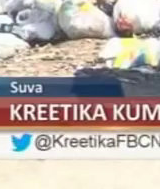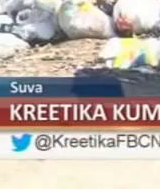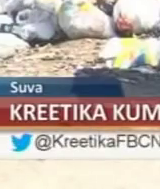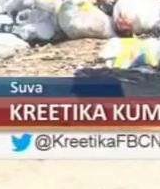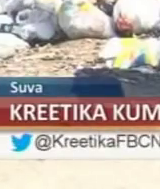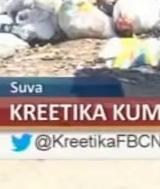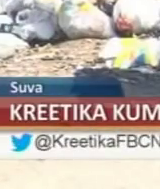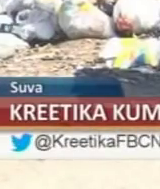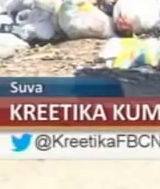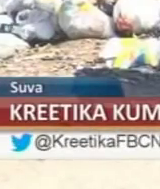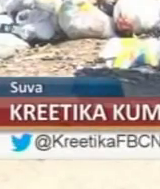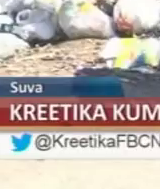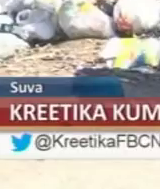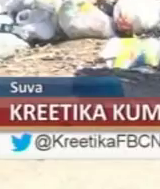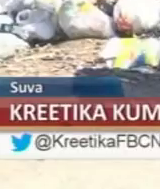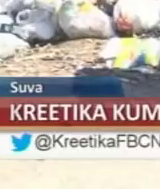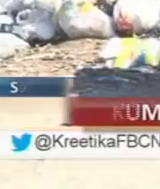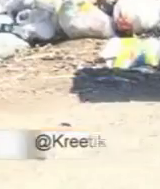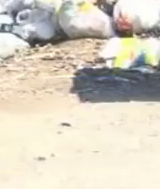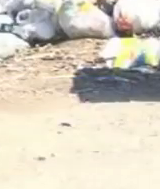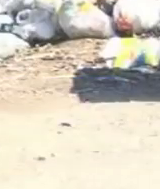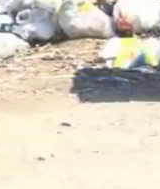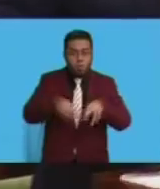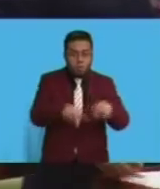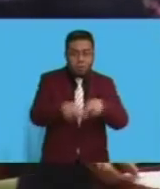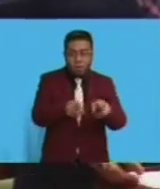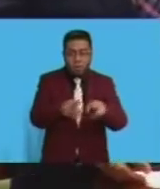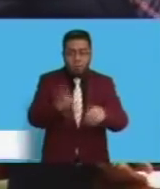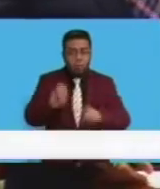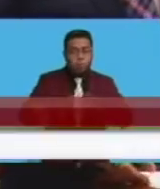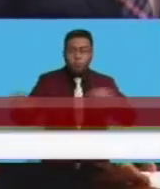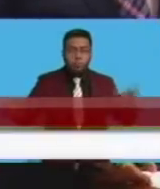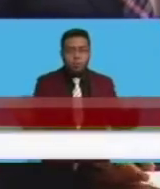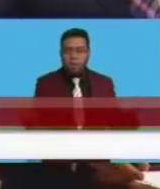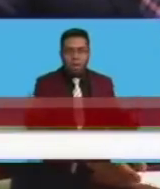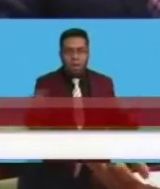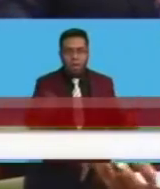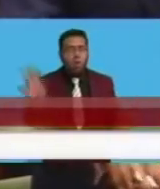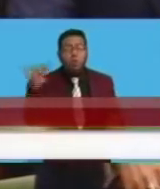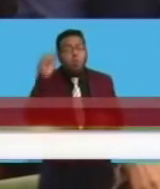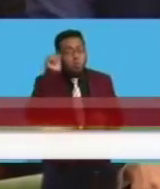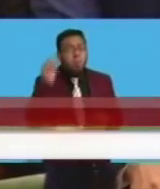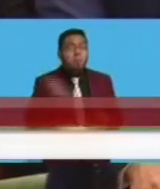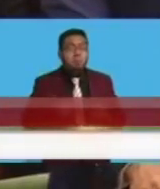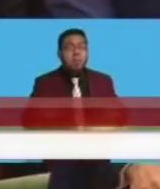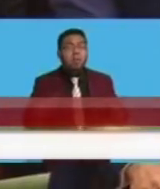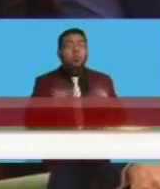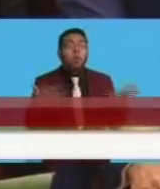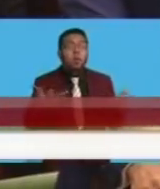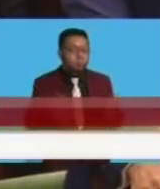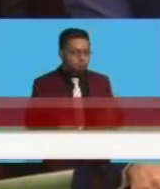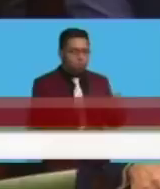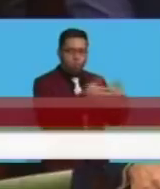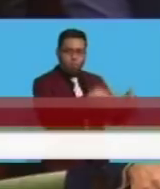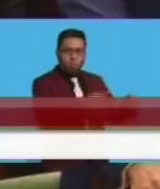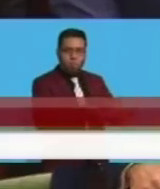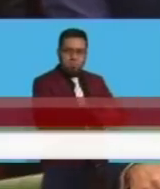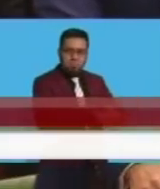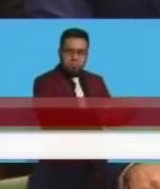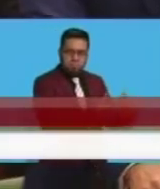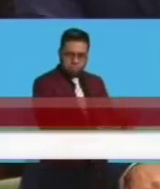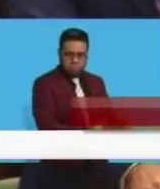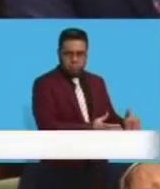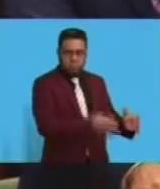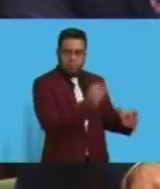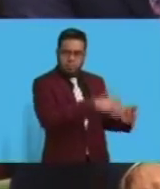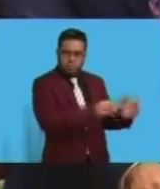in Nasinu, and more rubbish bins will be made visible on our roadside. Speaker, we've allocated $1.5 million towards the collection of rubbish by